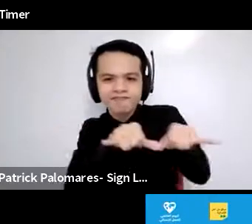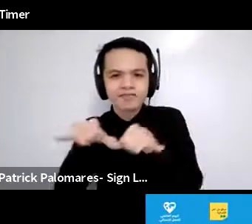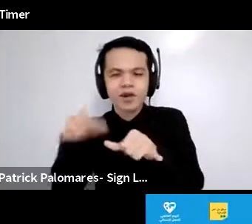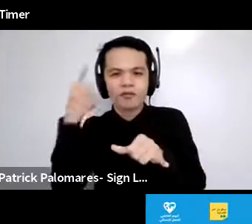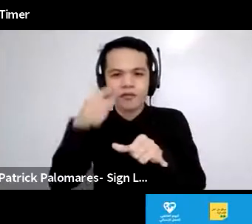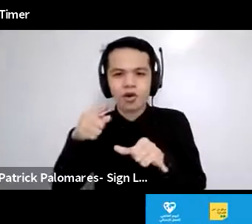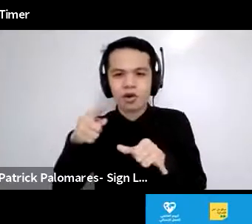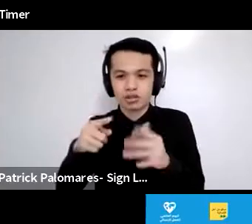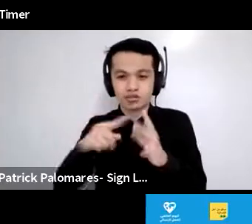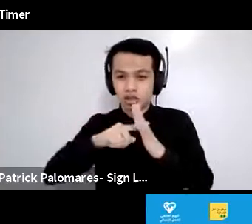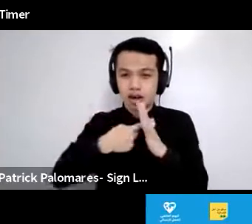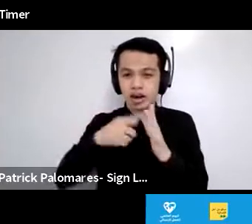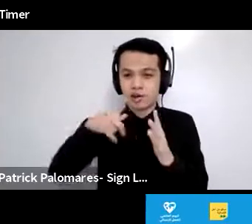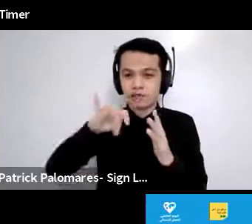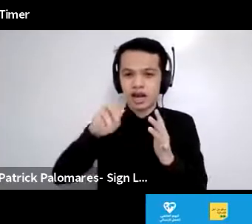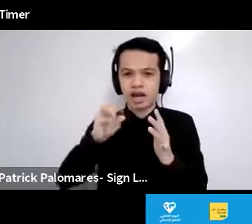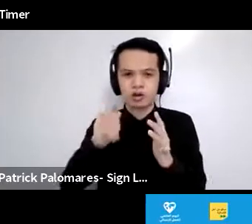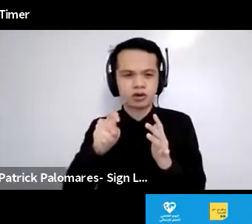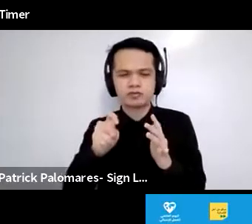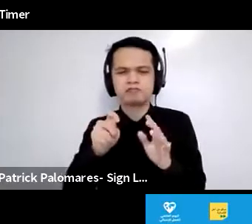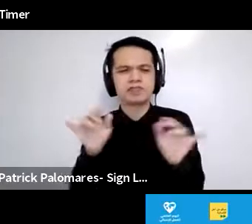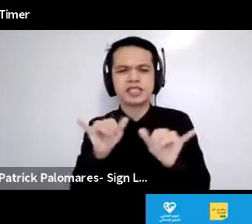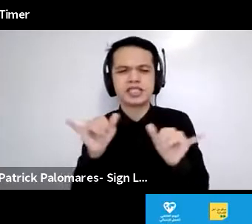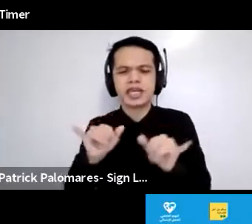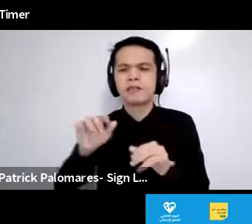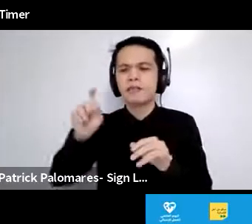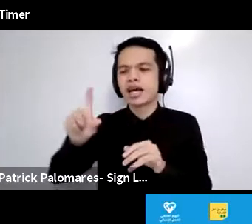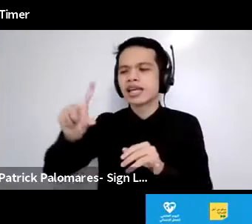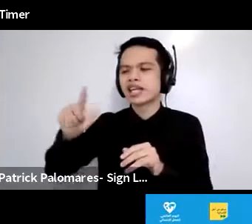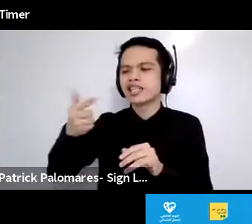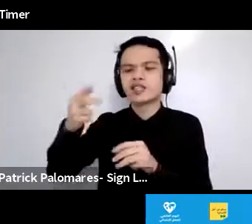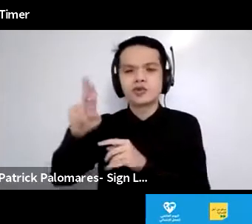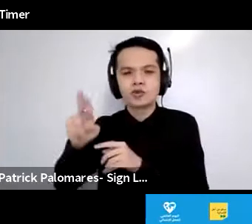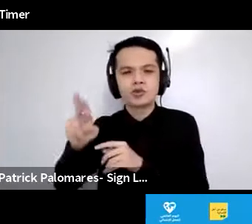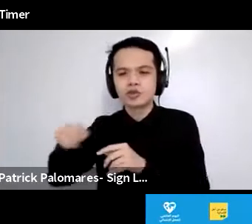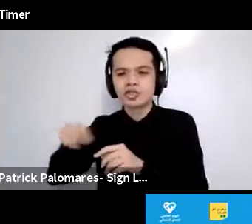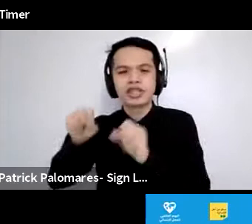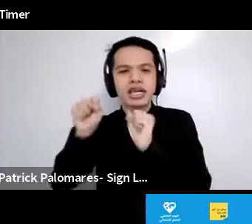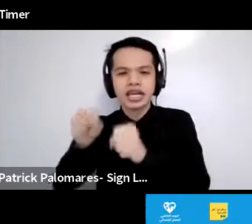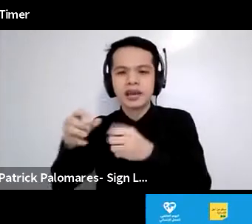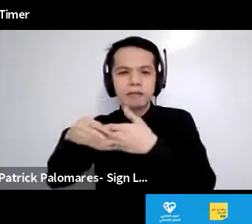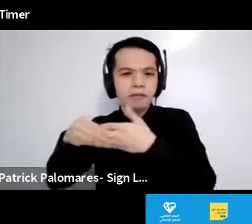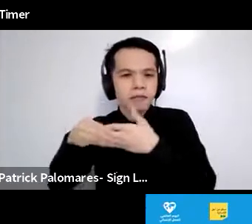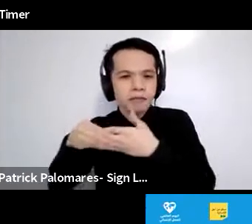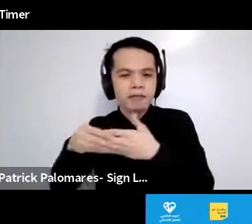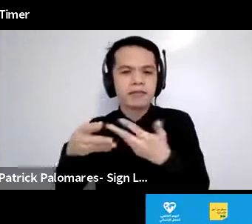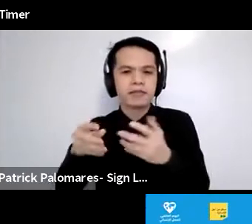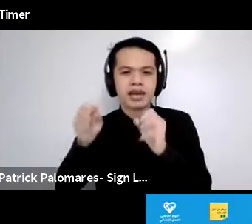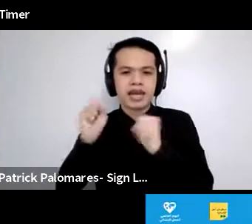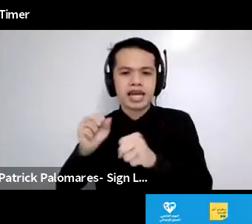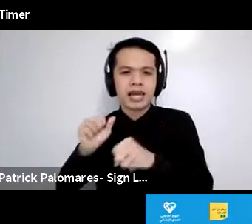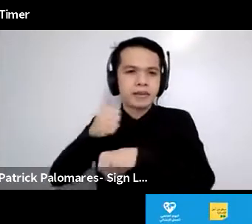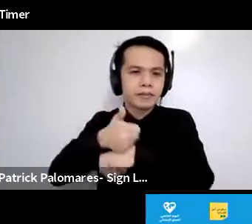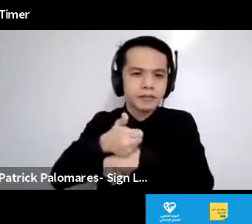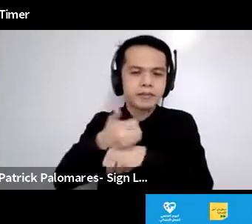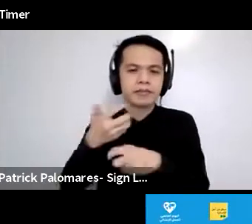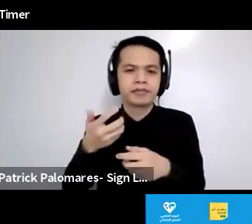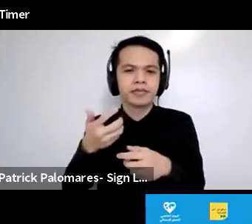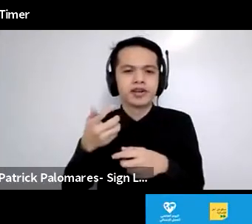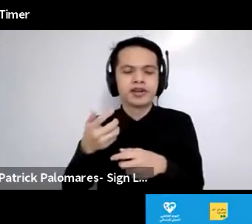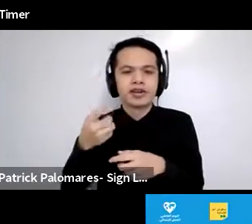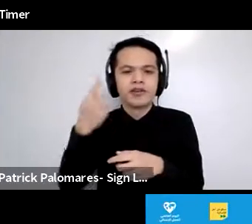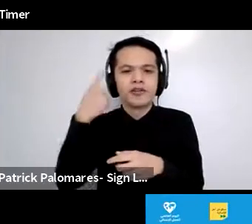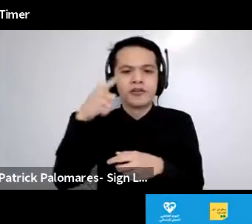but this is something that LGUs can adopt, you know, can implement as a